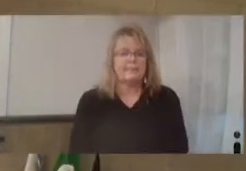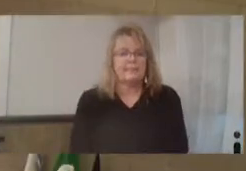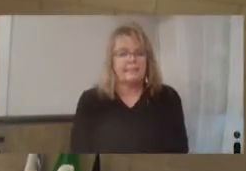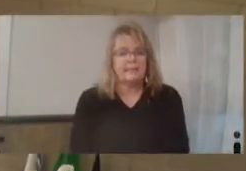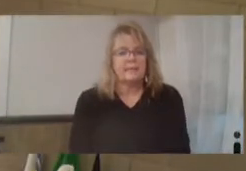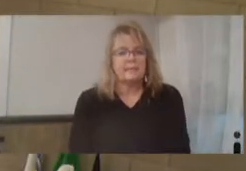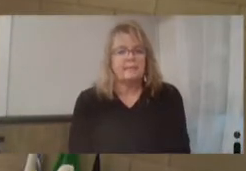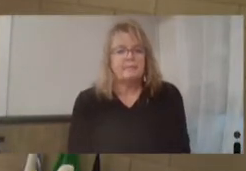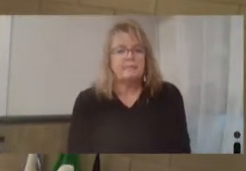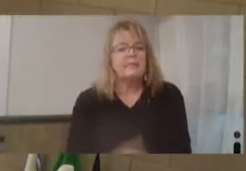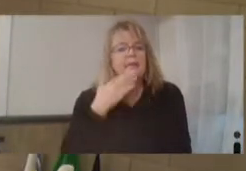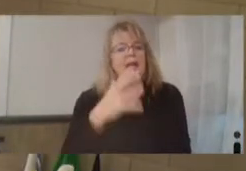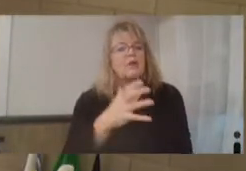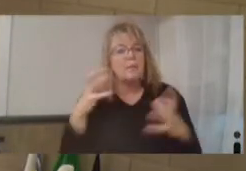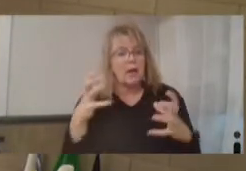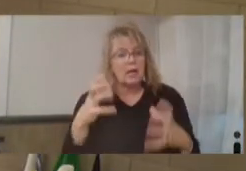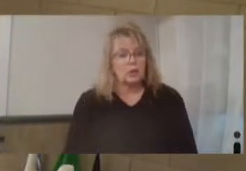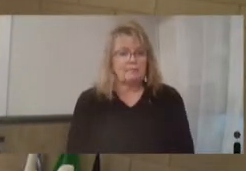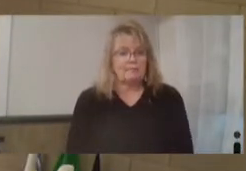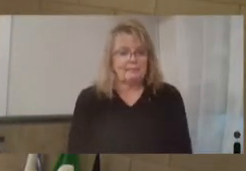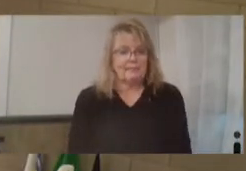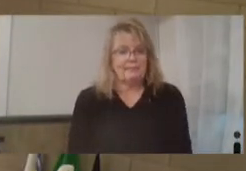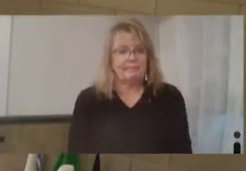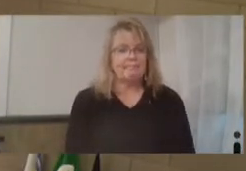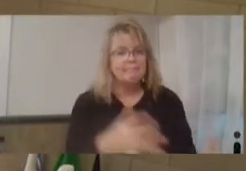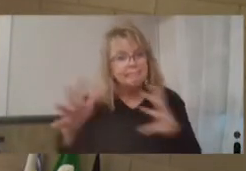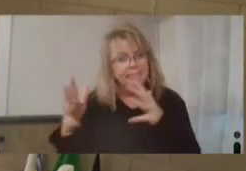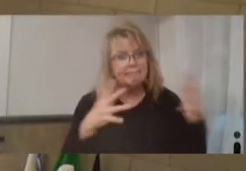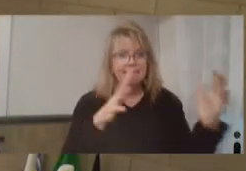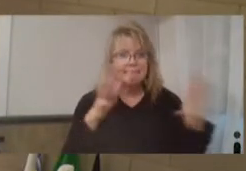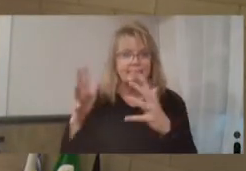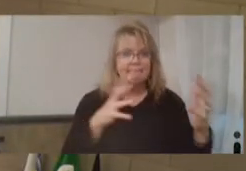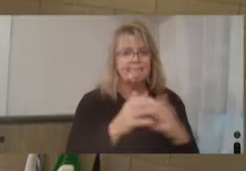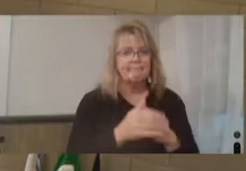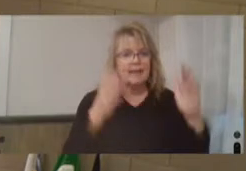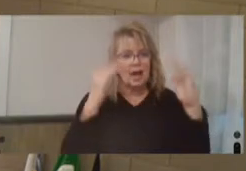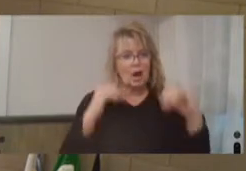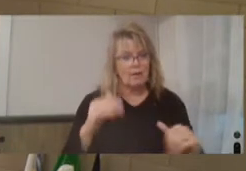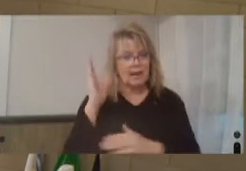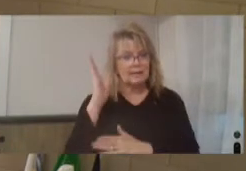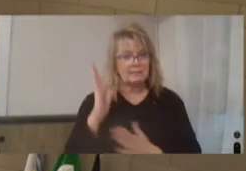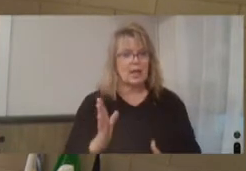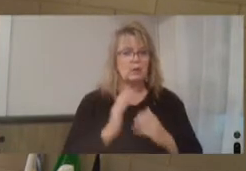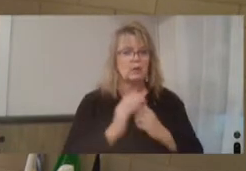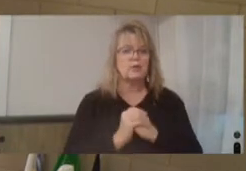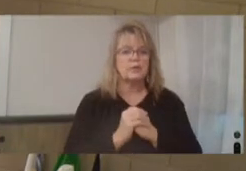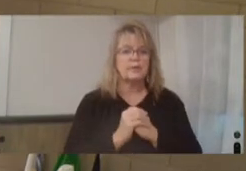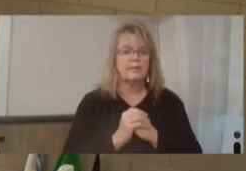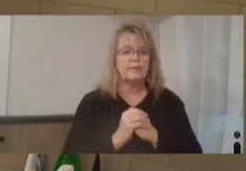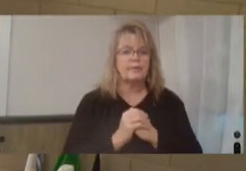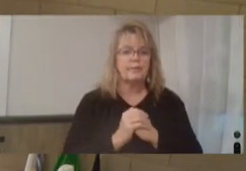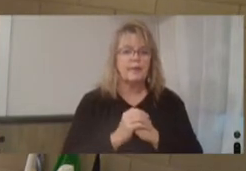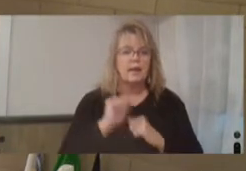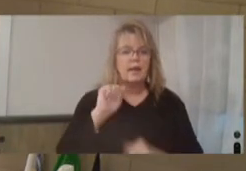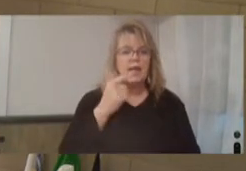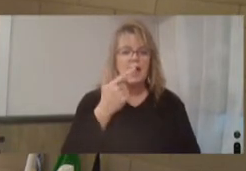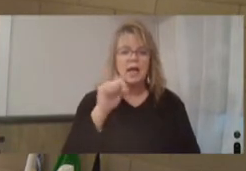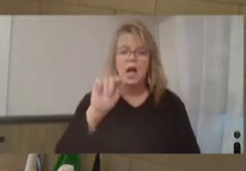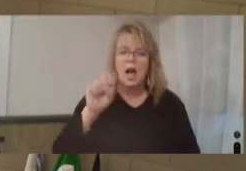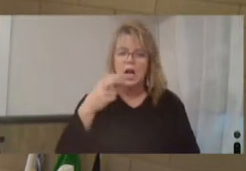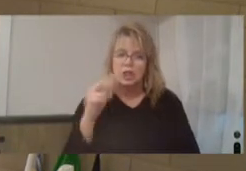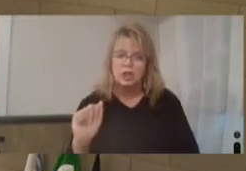Thank you very much. All right. Our next speakers are Adasha